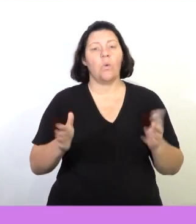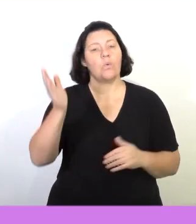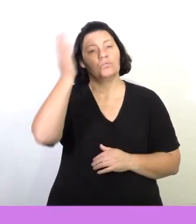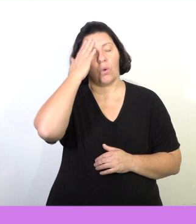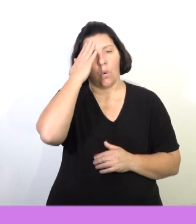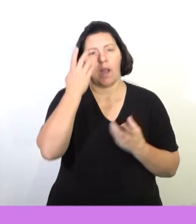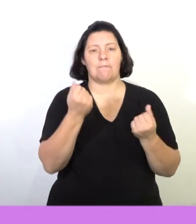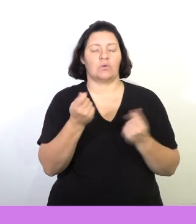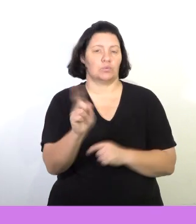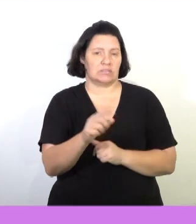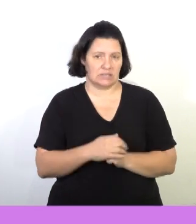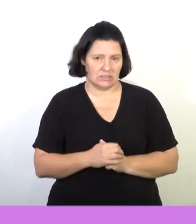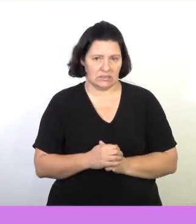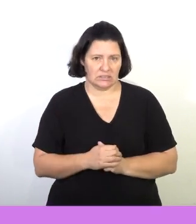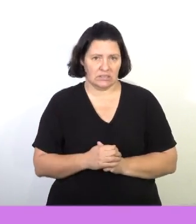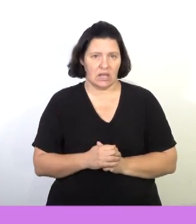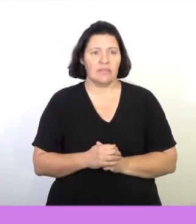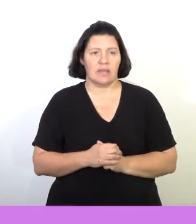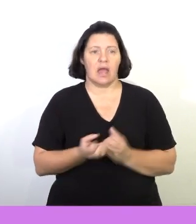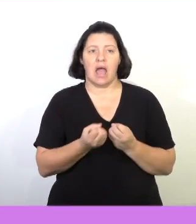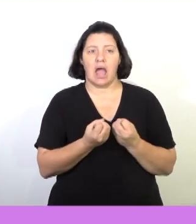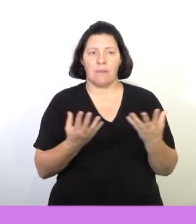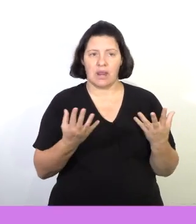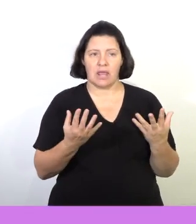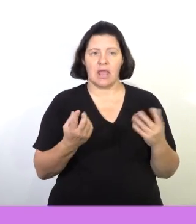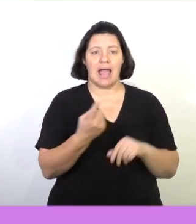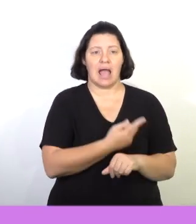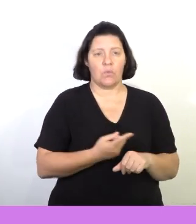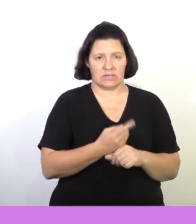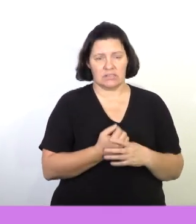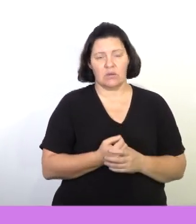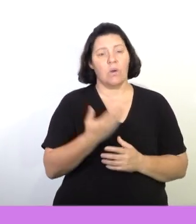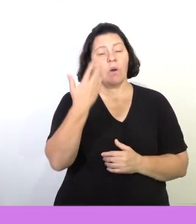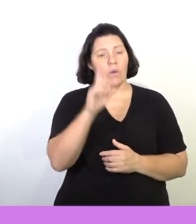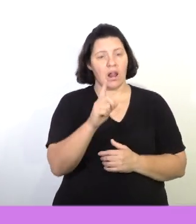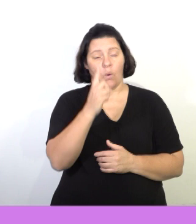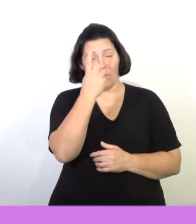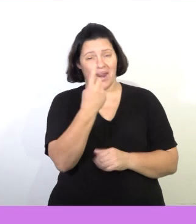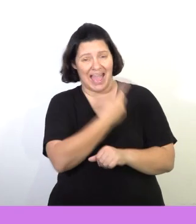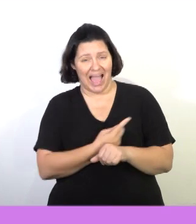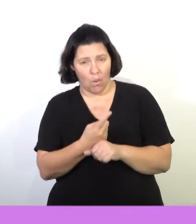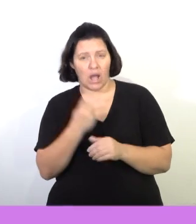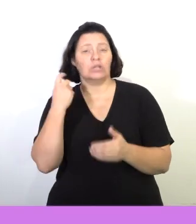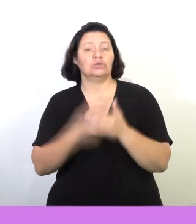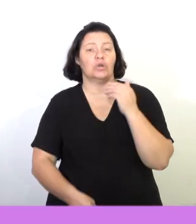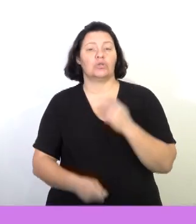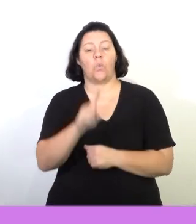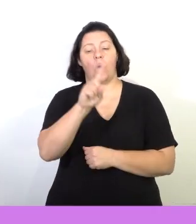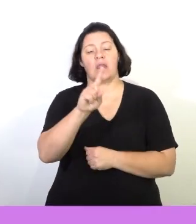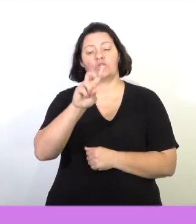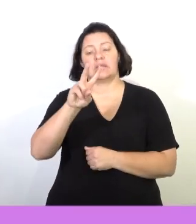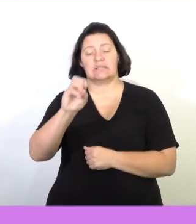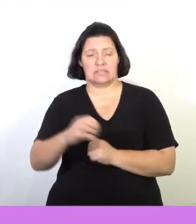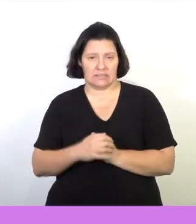1,200. So we know this amount, this variable amount represents the number of hours. So we know per hour he